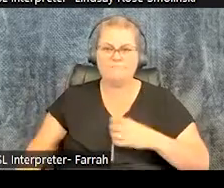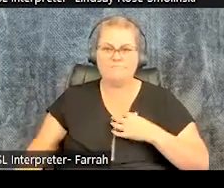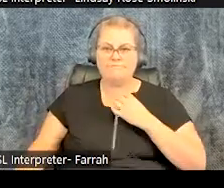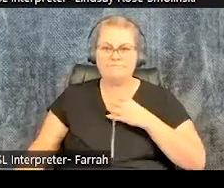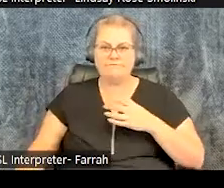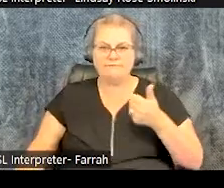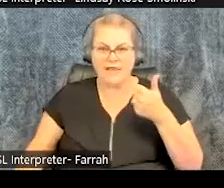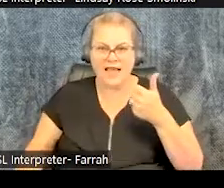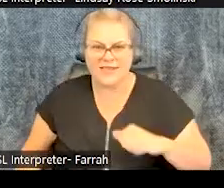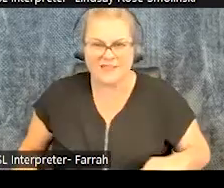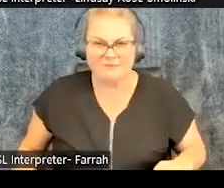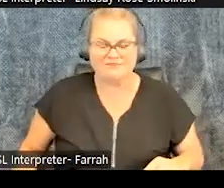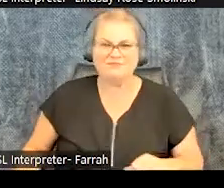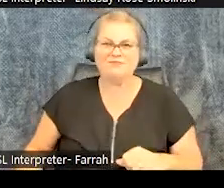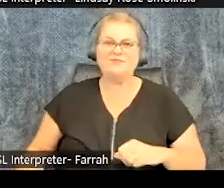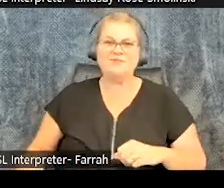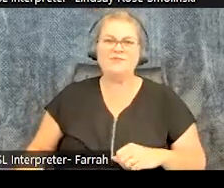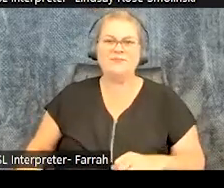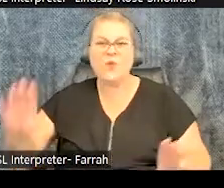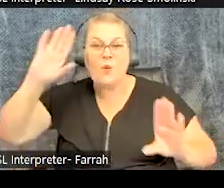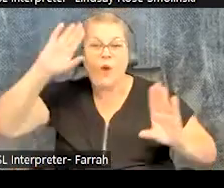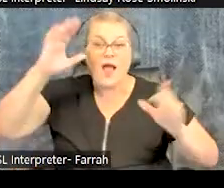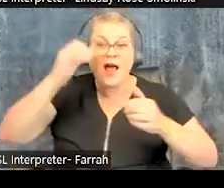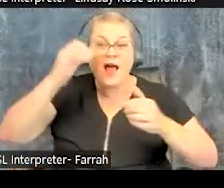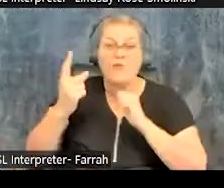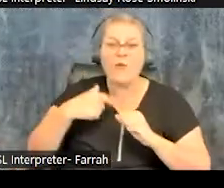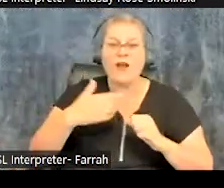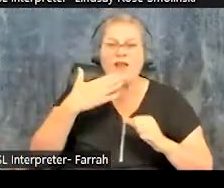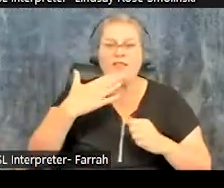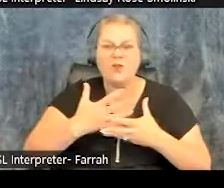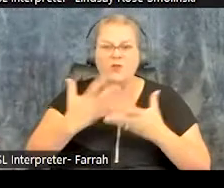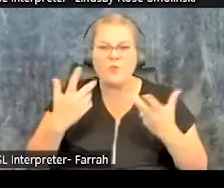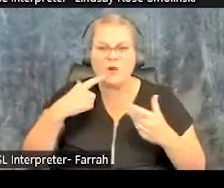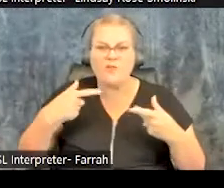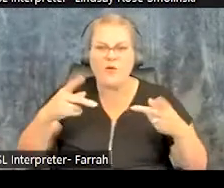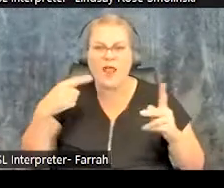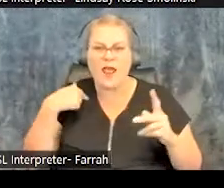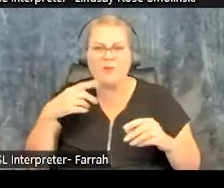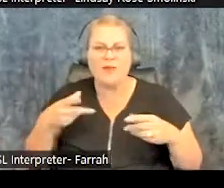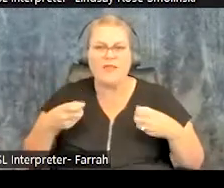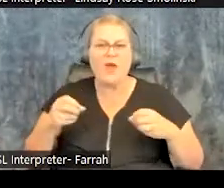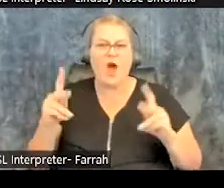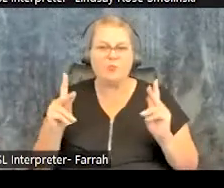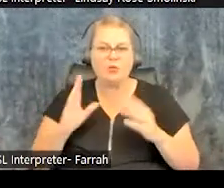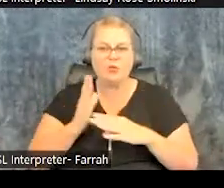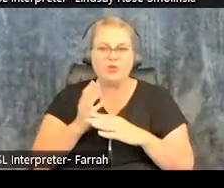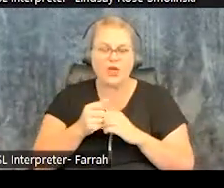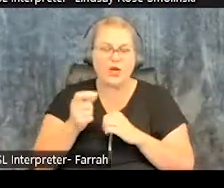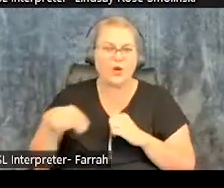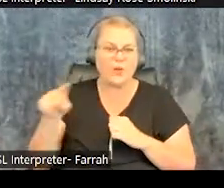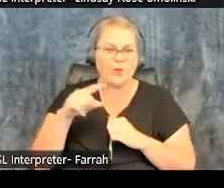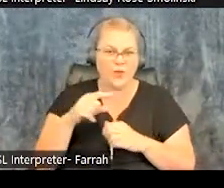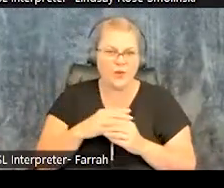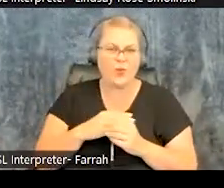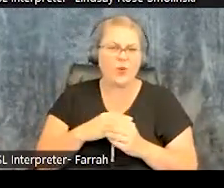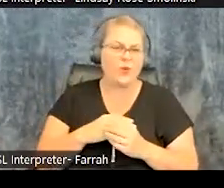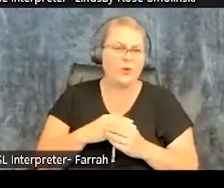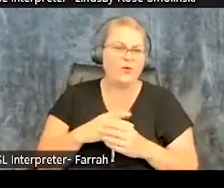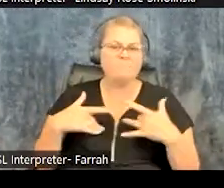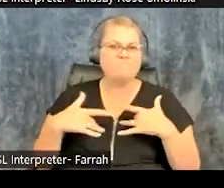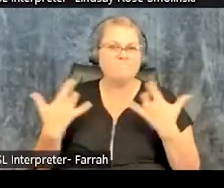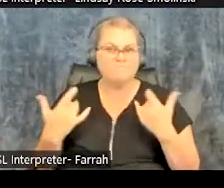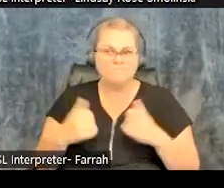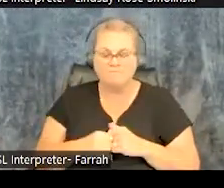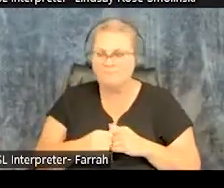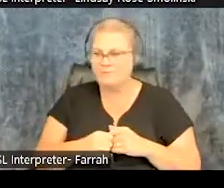Excellent. Well, hello, everybody, and thank you so much for allowing me this opportunity to share with you where we are going.